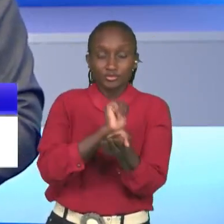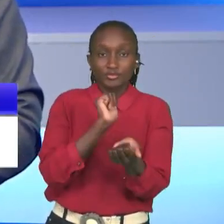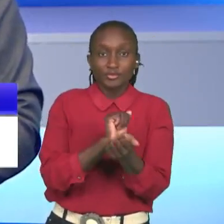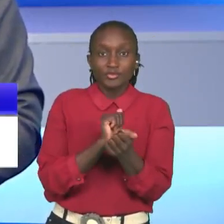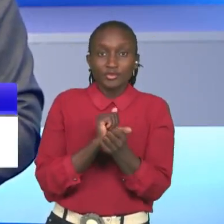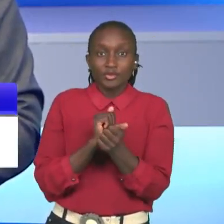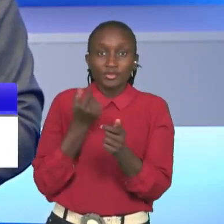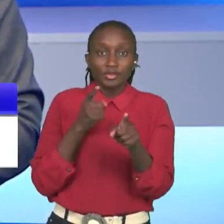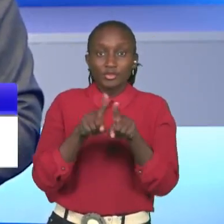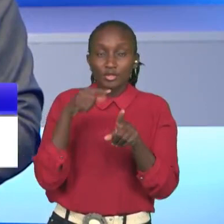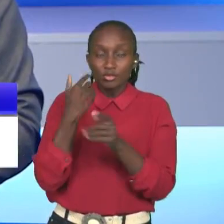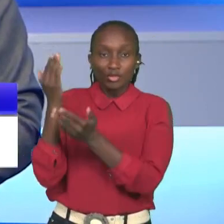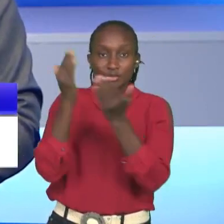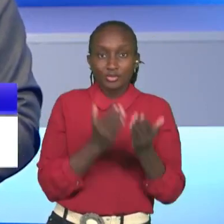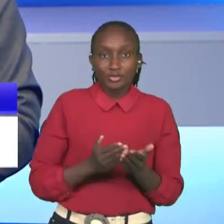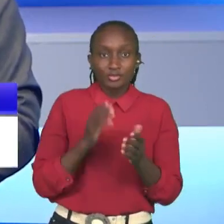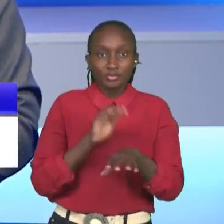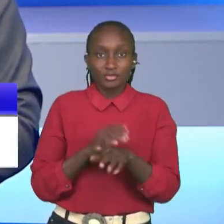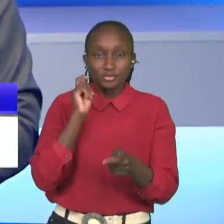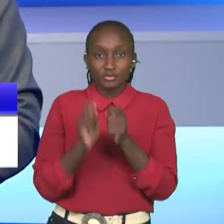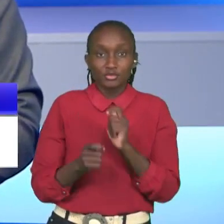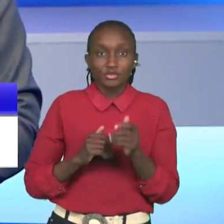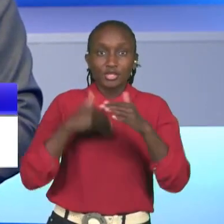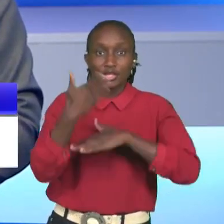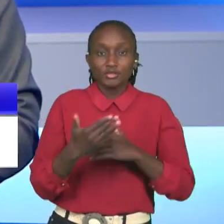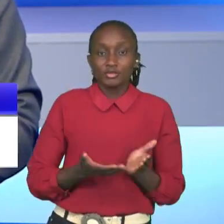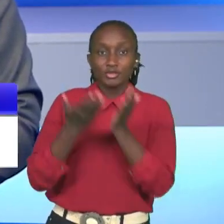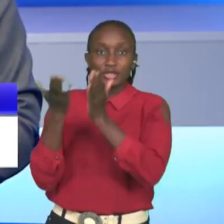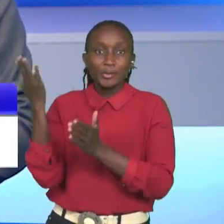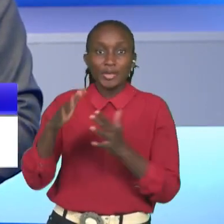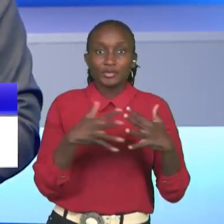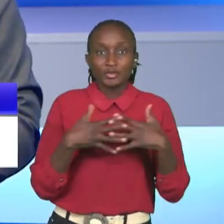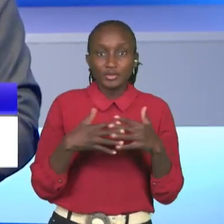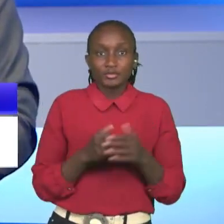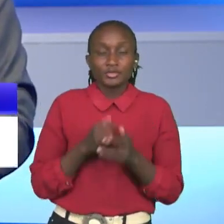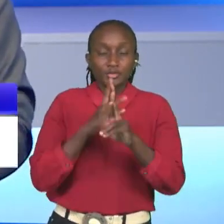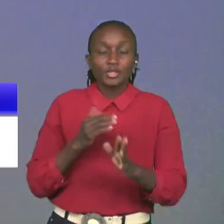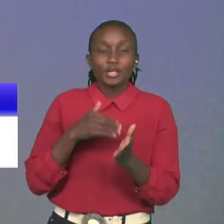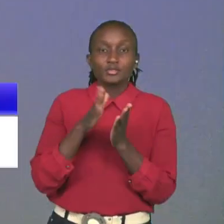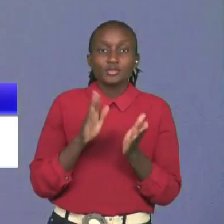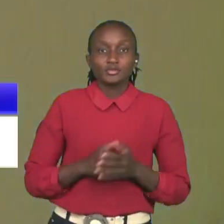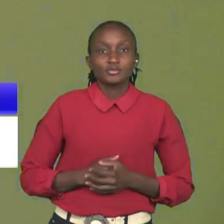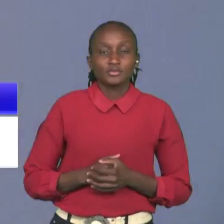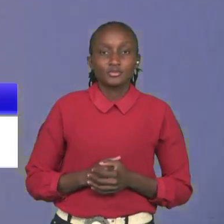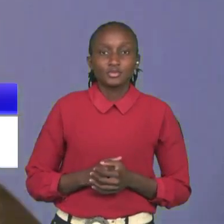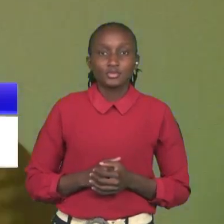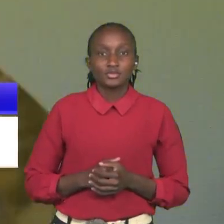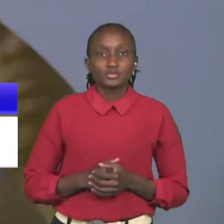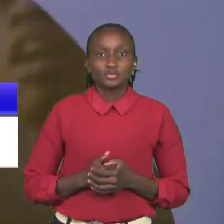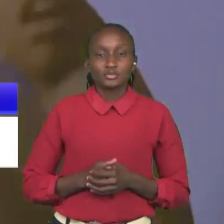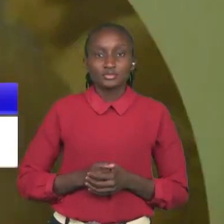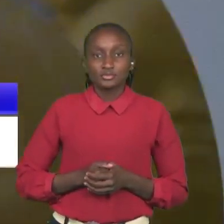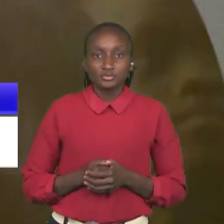brought to justice after being extradited to the United States. Violet Komboka with more.